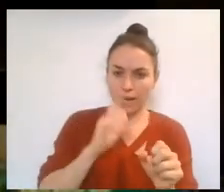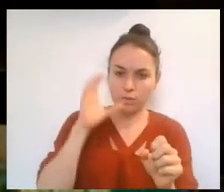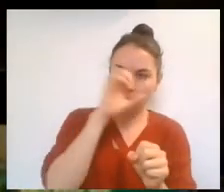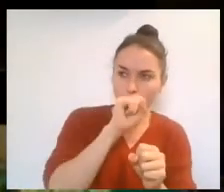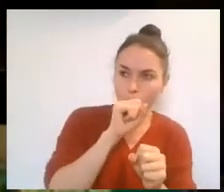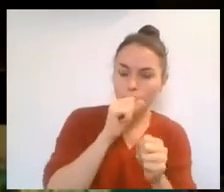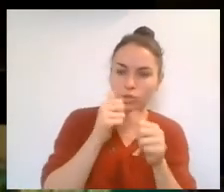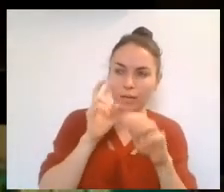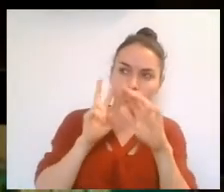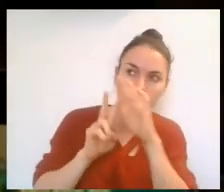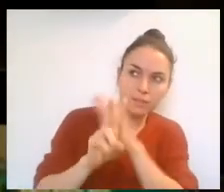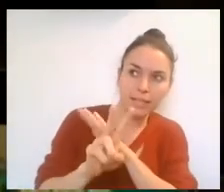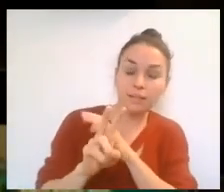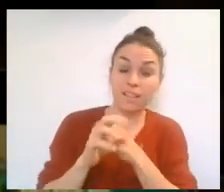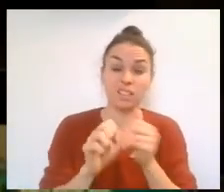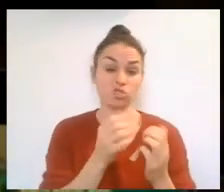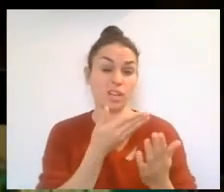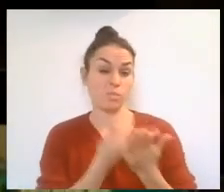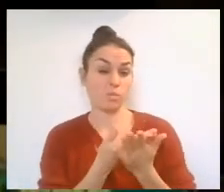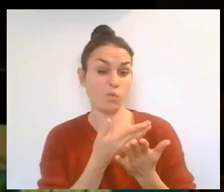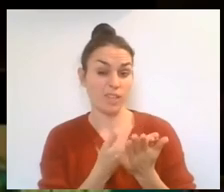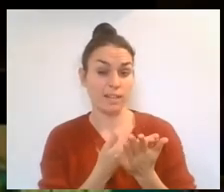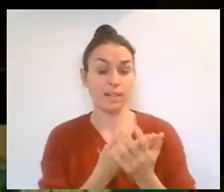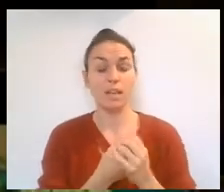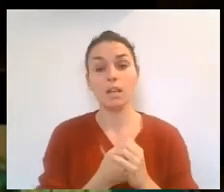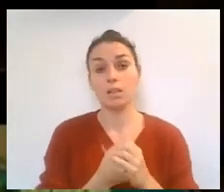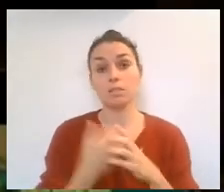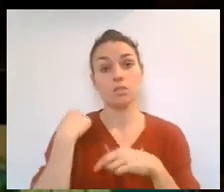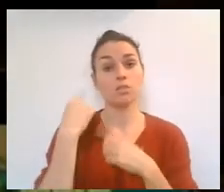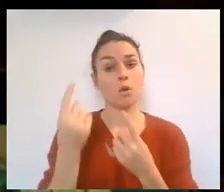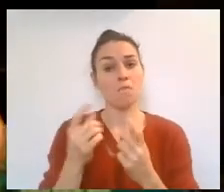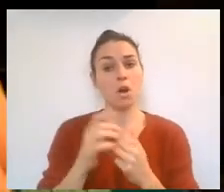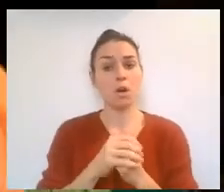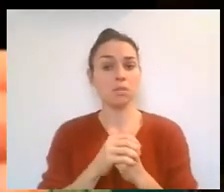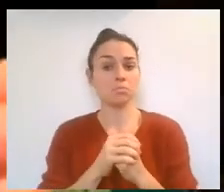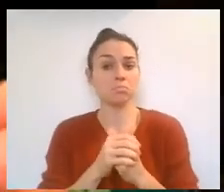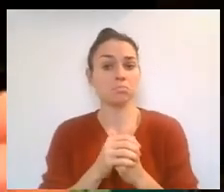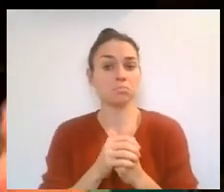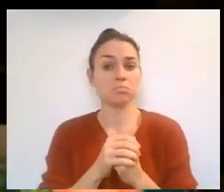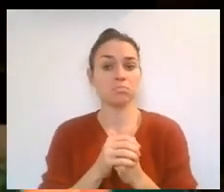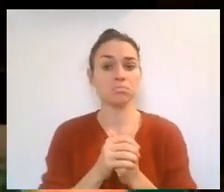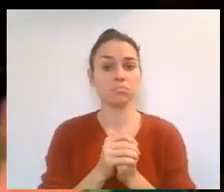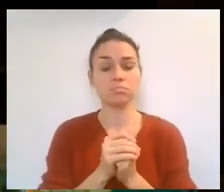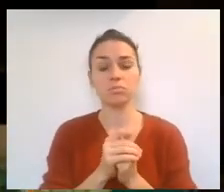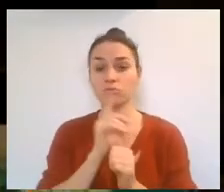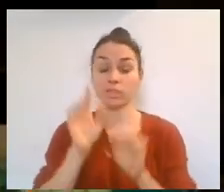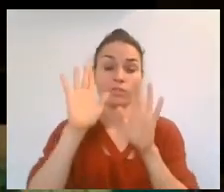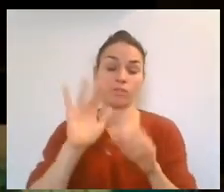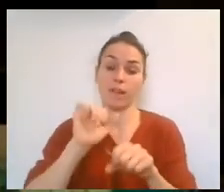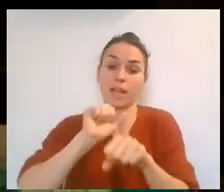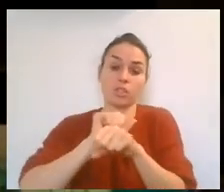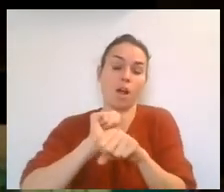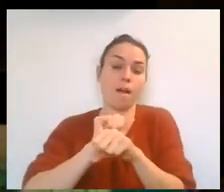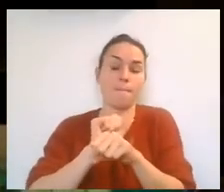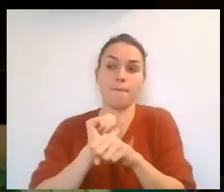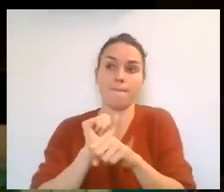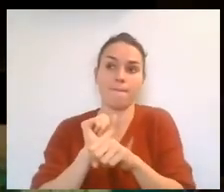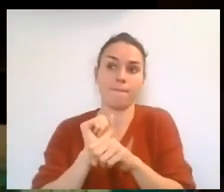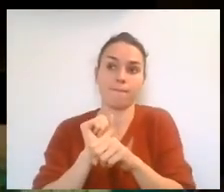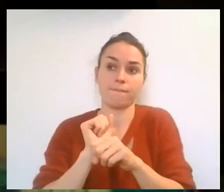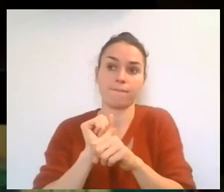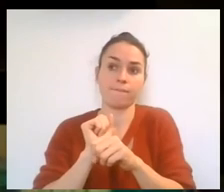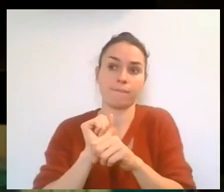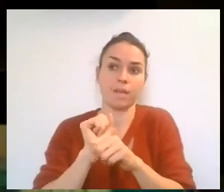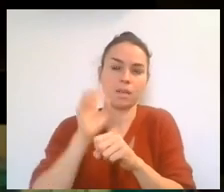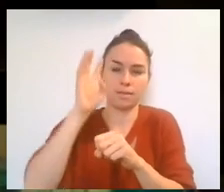with things that happen. And I would say we've done a remarkably good job of coming